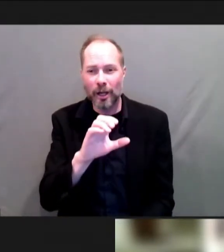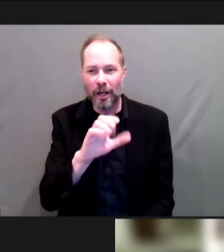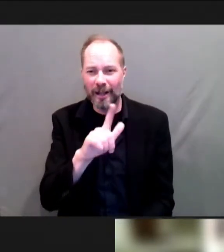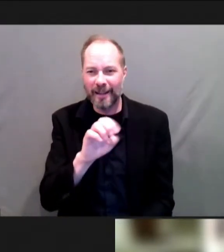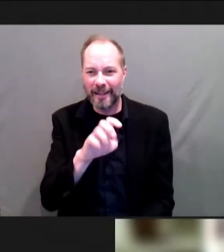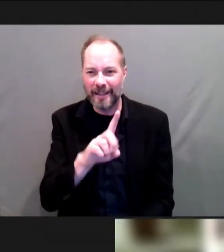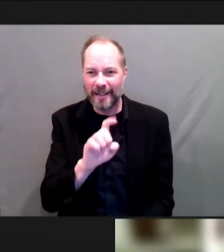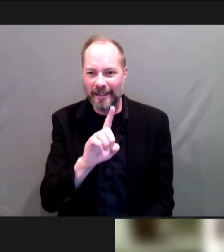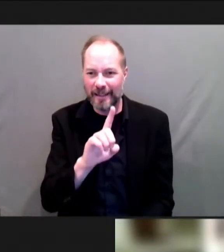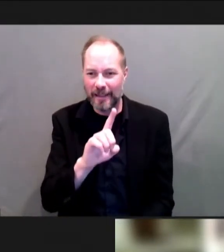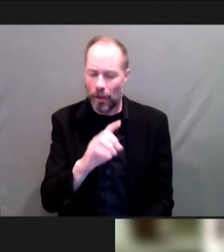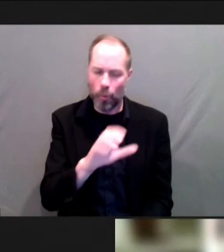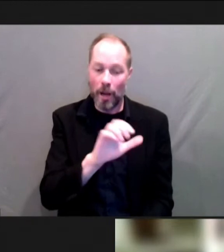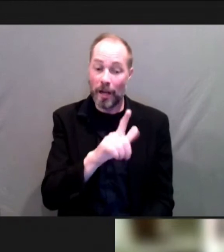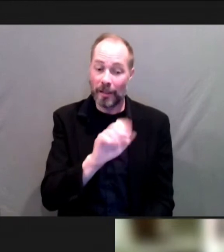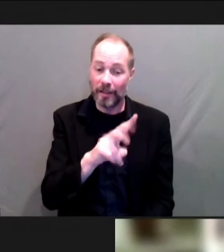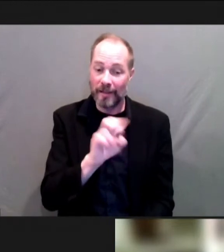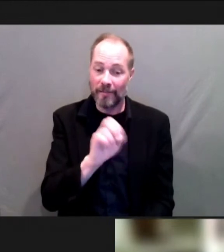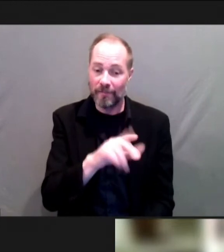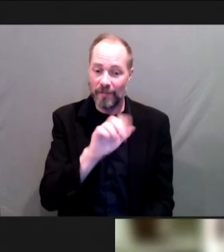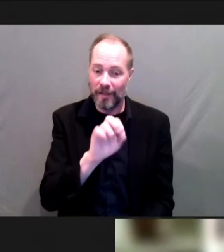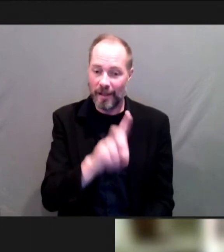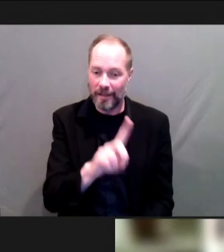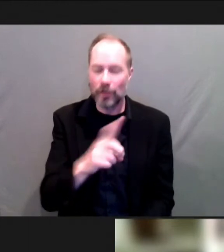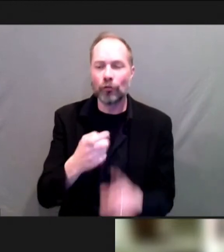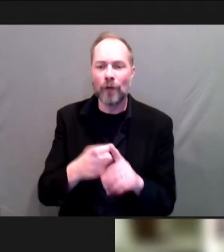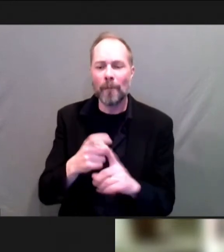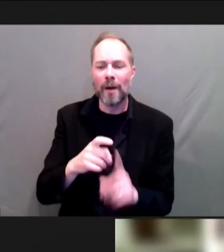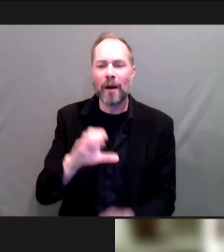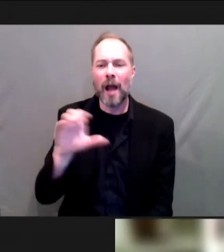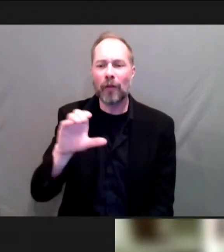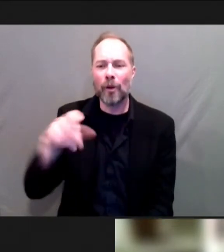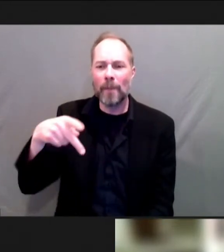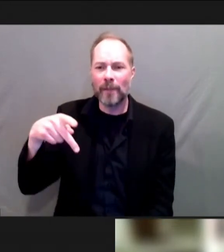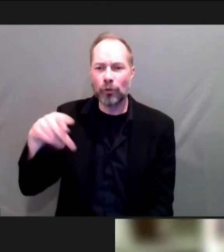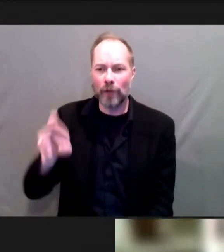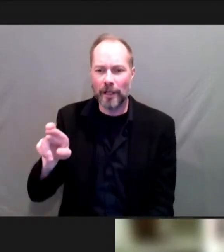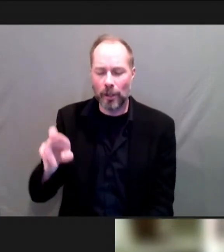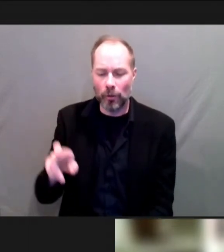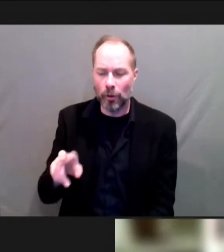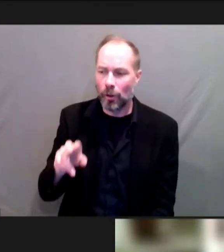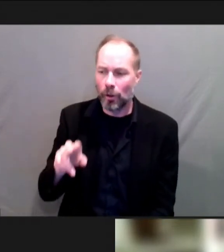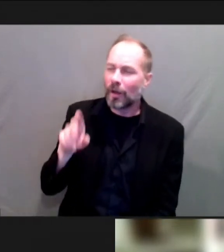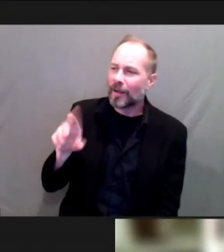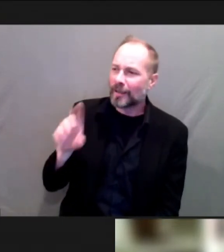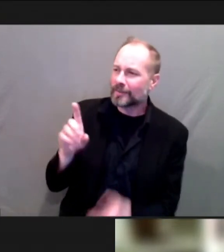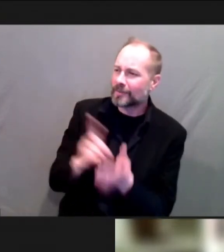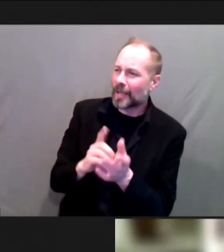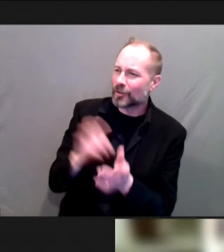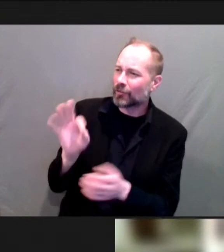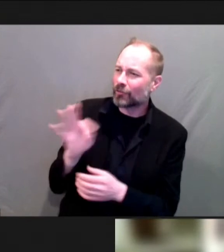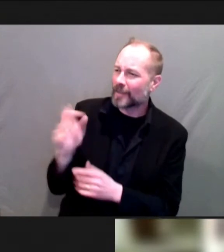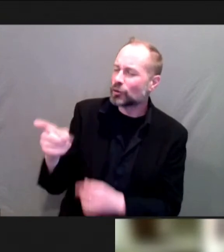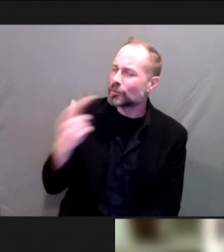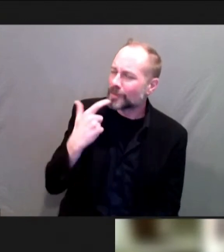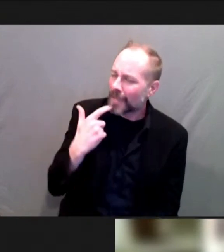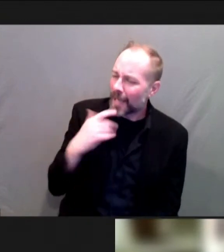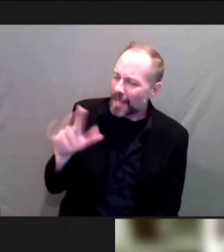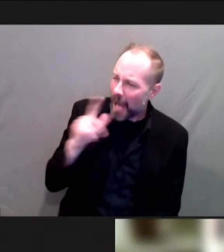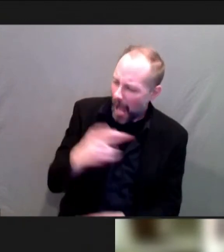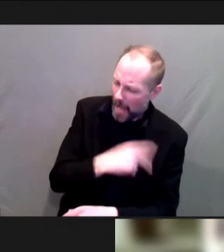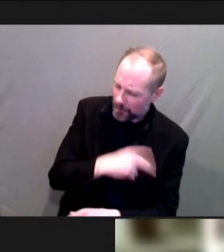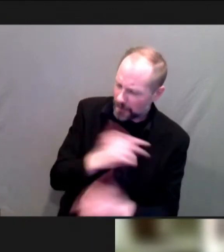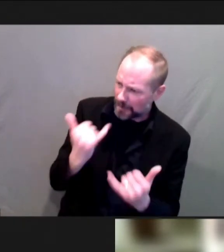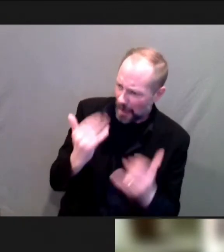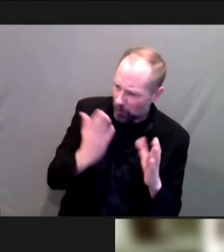Hi, Claire Cleveland, Colorado Public Radio. Dr. France, you touched on hospitalizations in an earlier question and said hospitals are